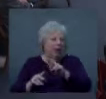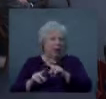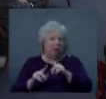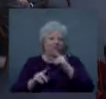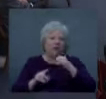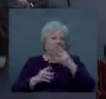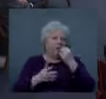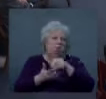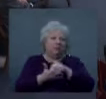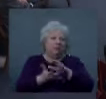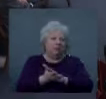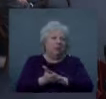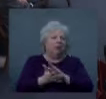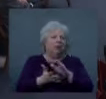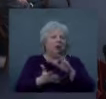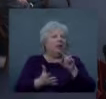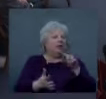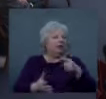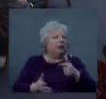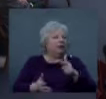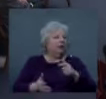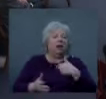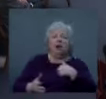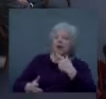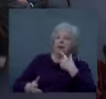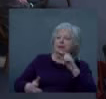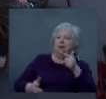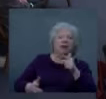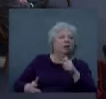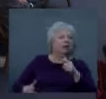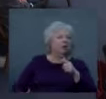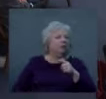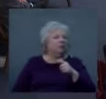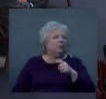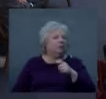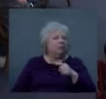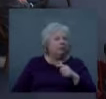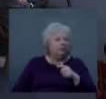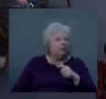second. Okay. Thank you.